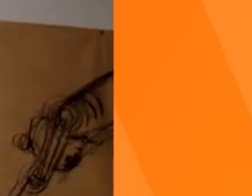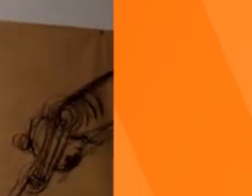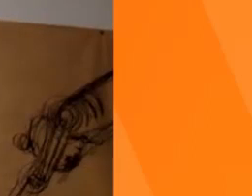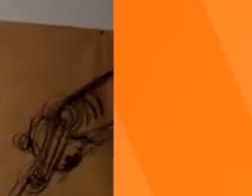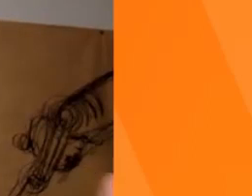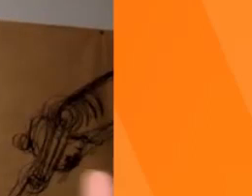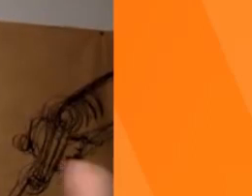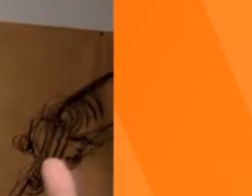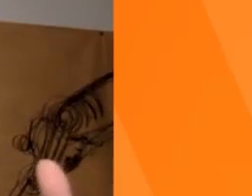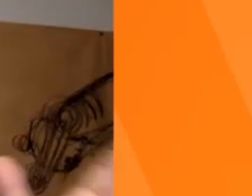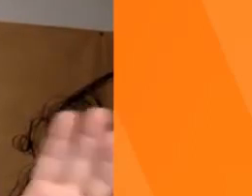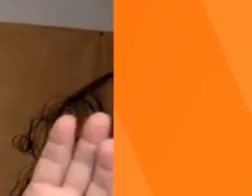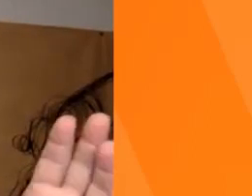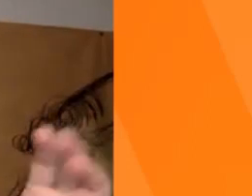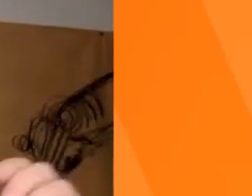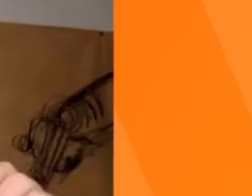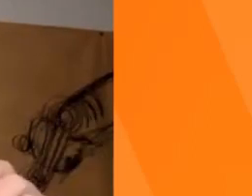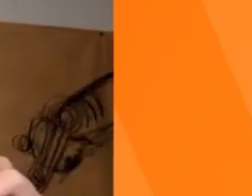universe works, right? So the word